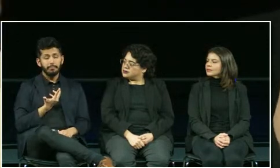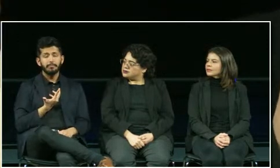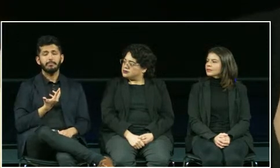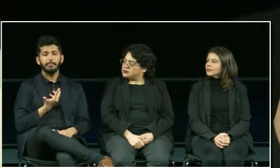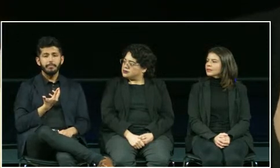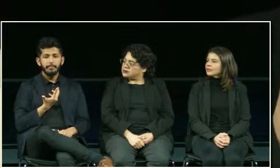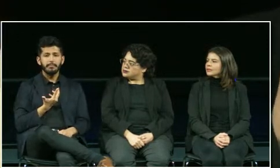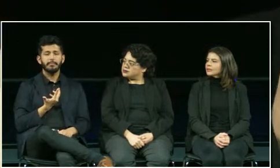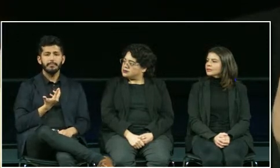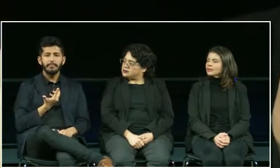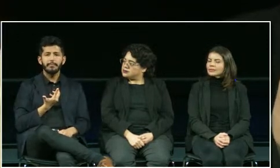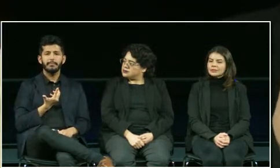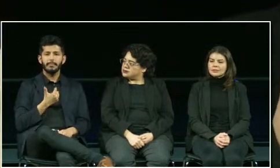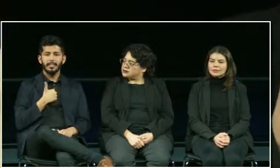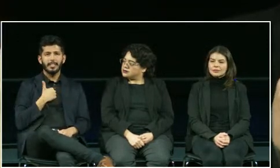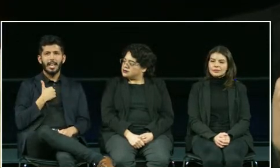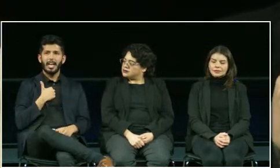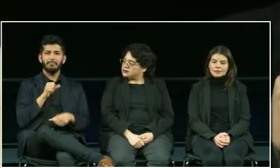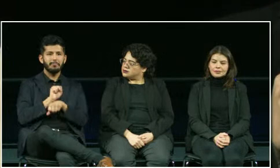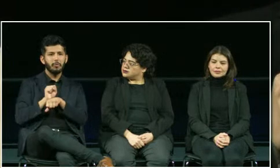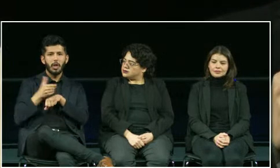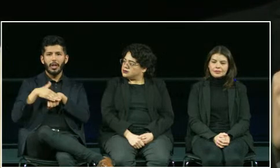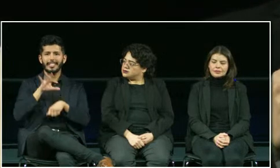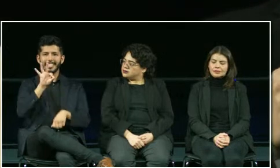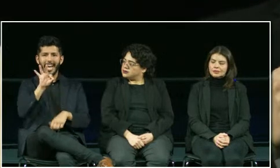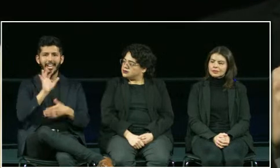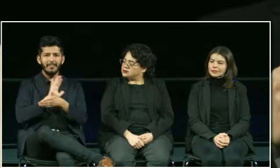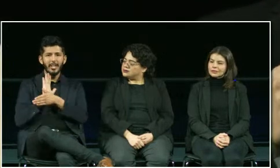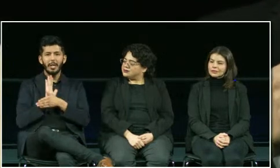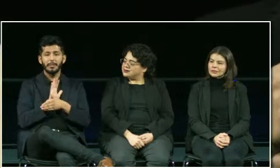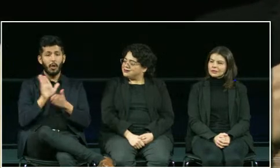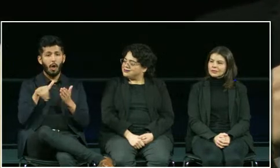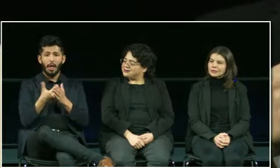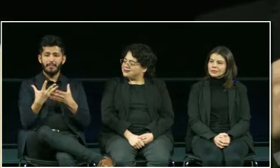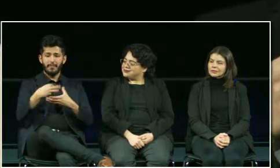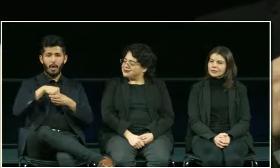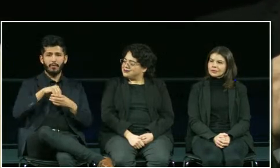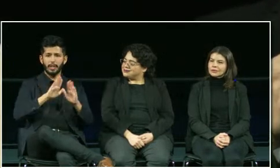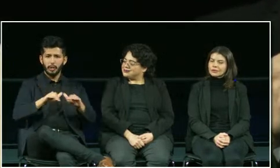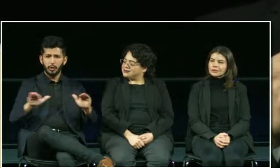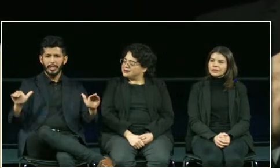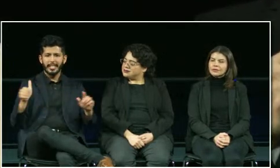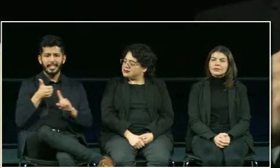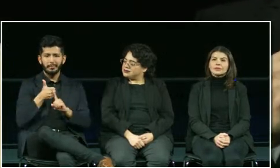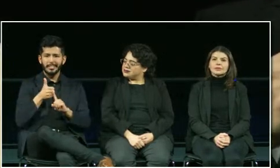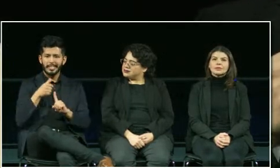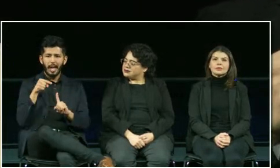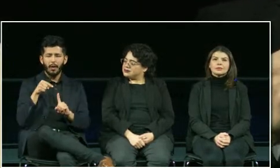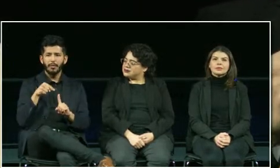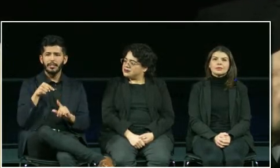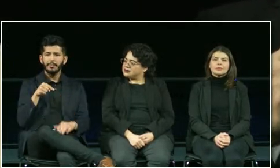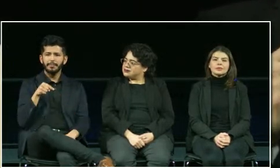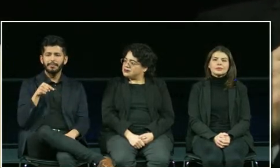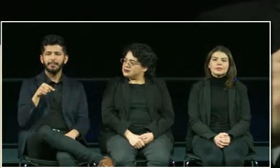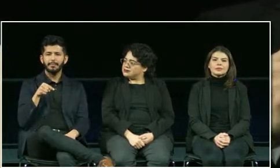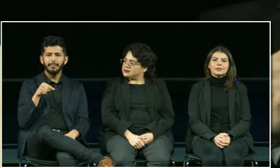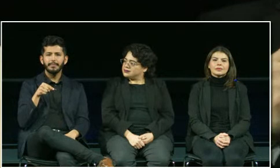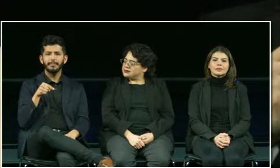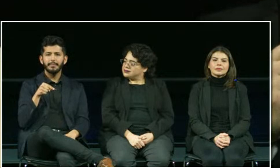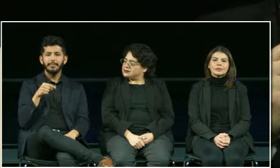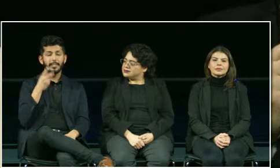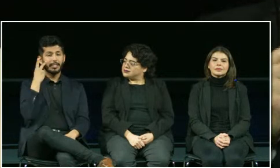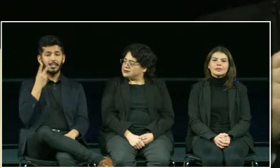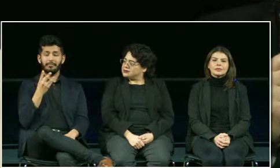And I've done 9 films now, and they all deal with children who find themselves in a